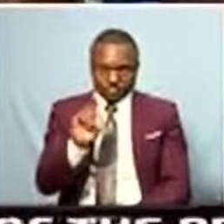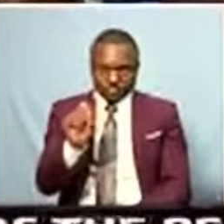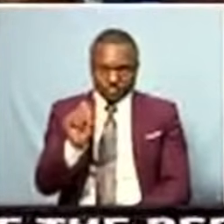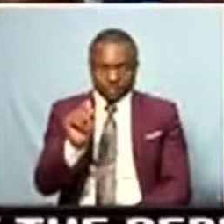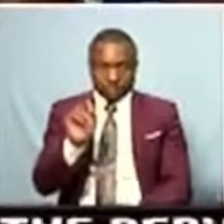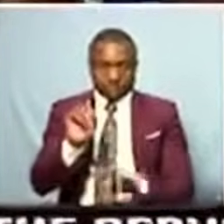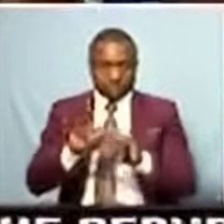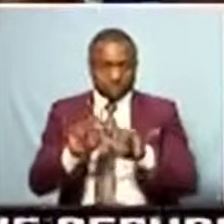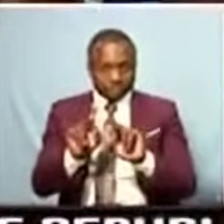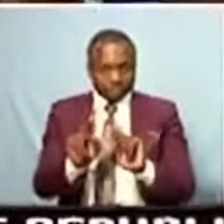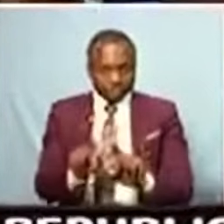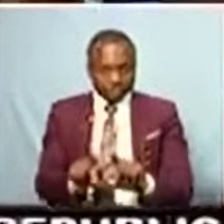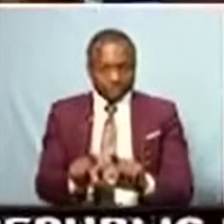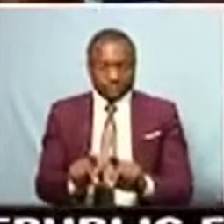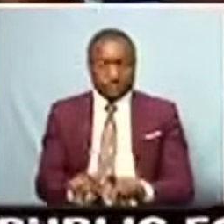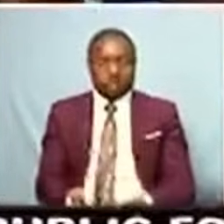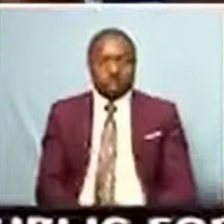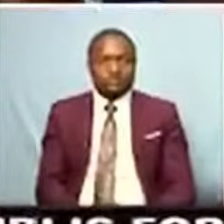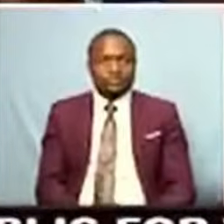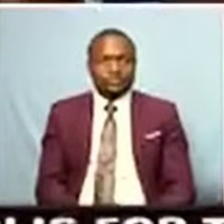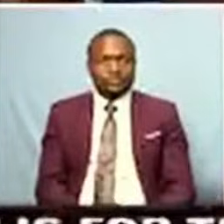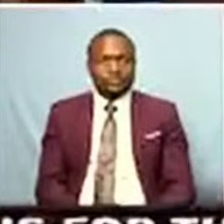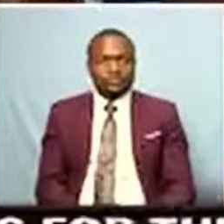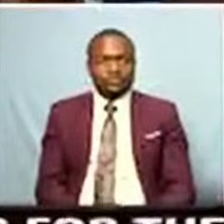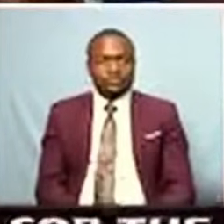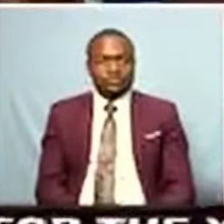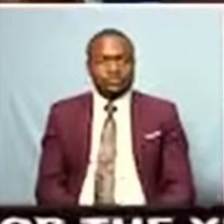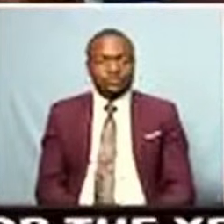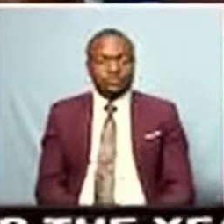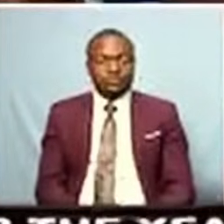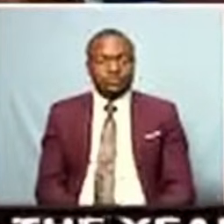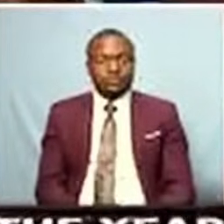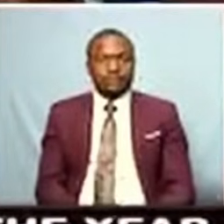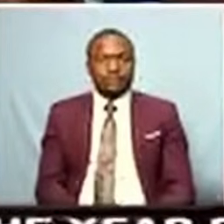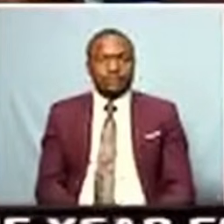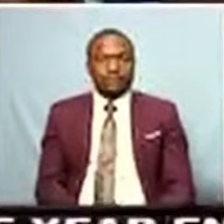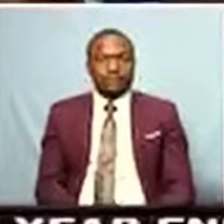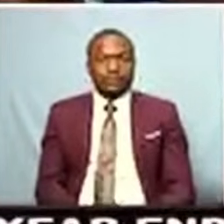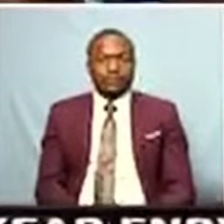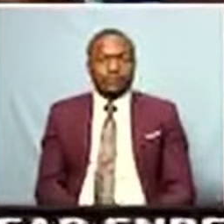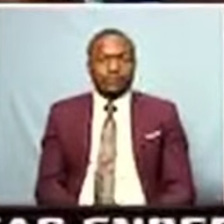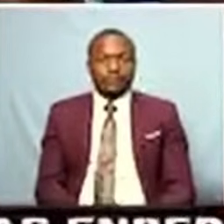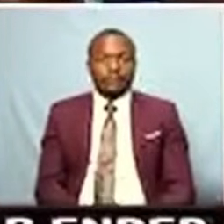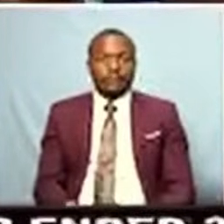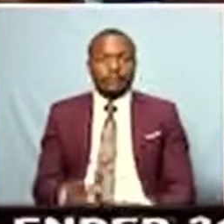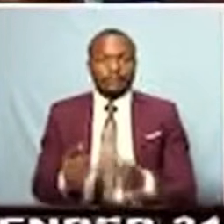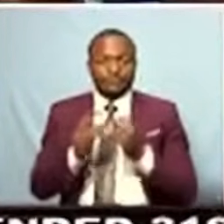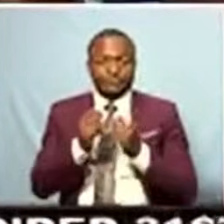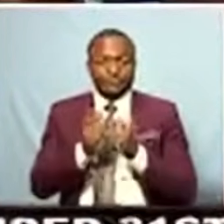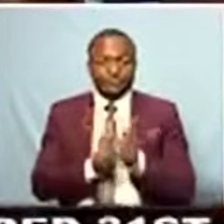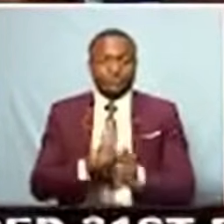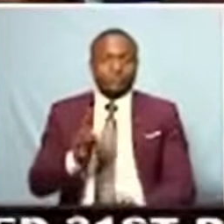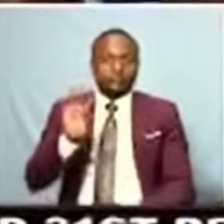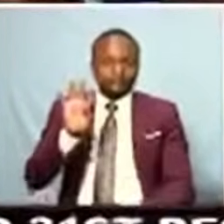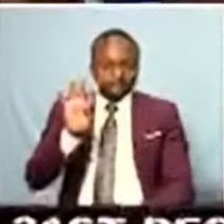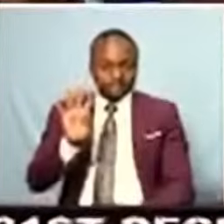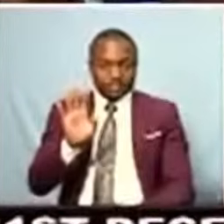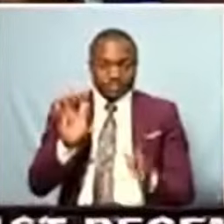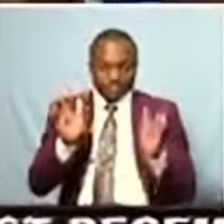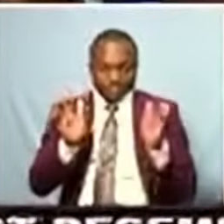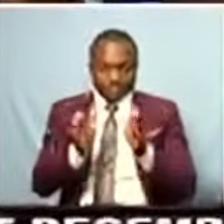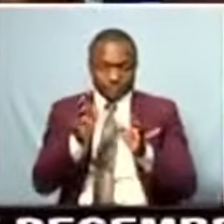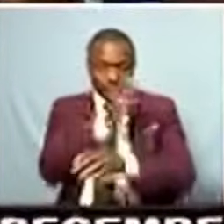Chair, I think we are referring to the 4 mini hospitals that were supposed to have